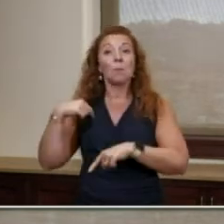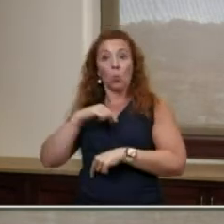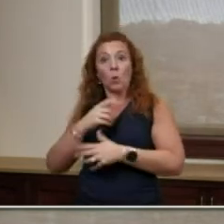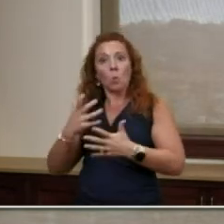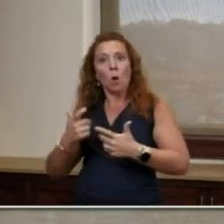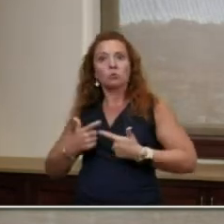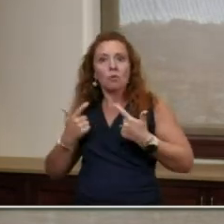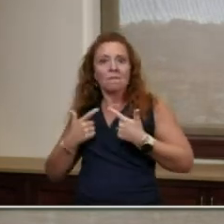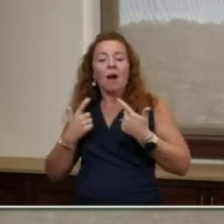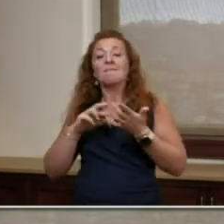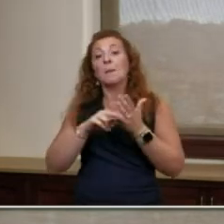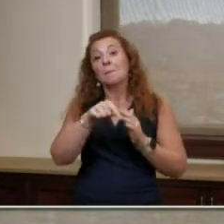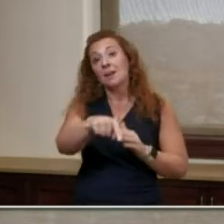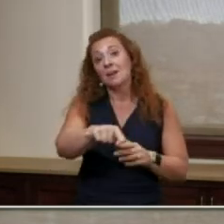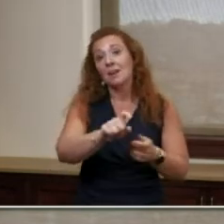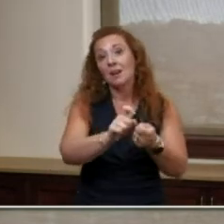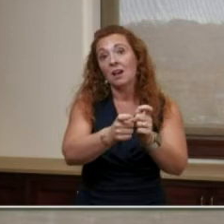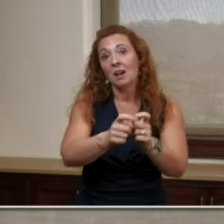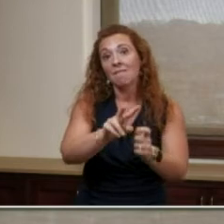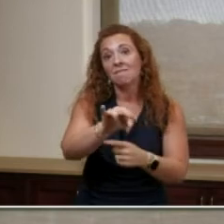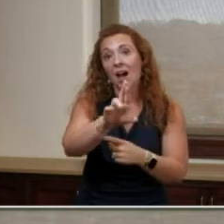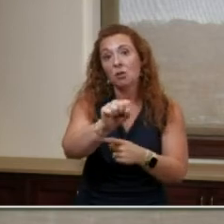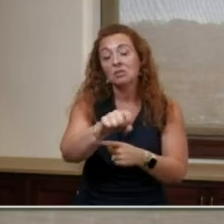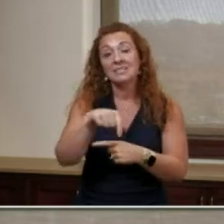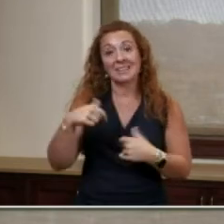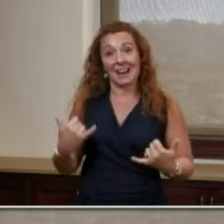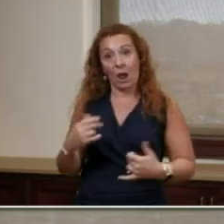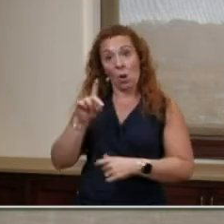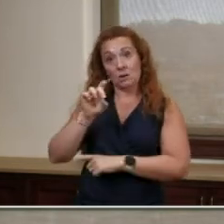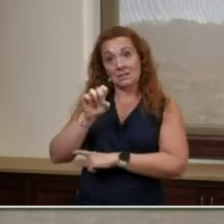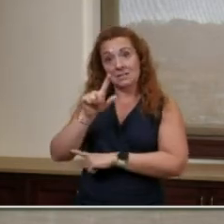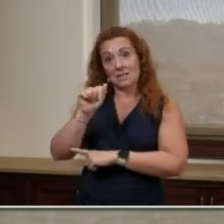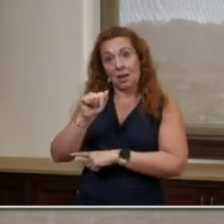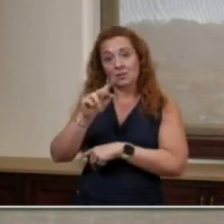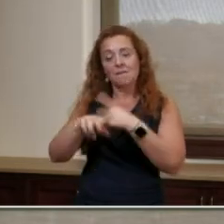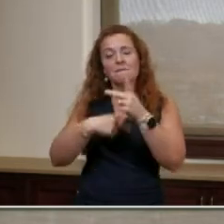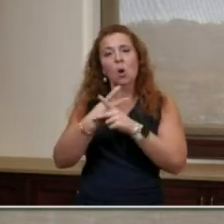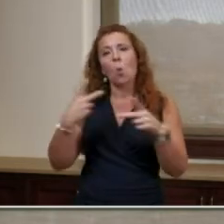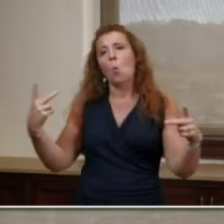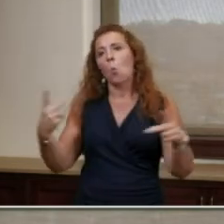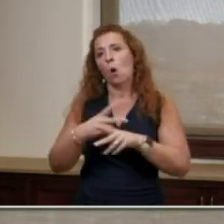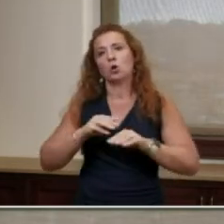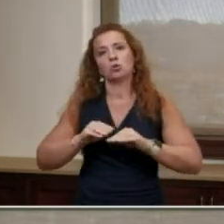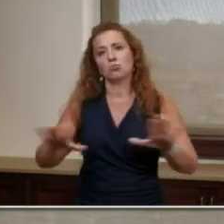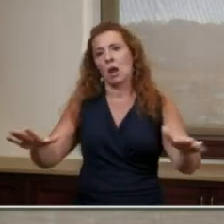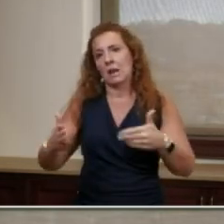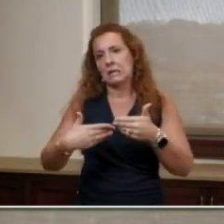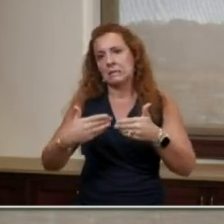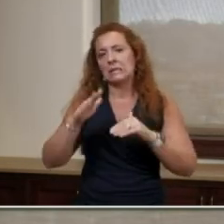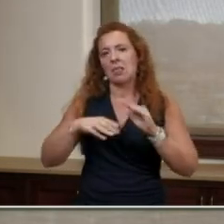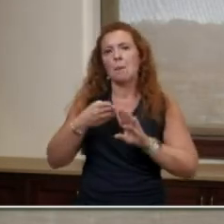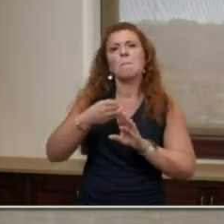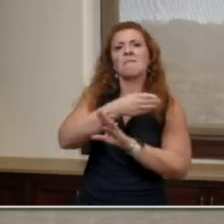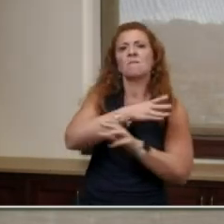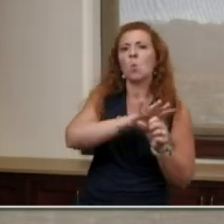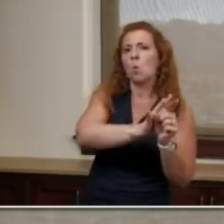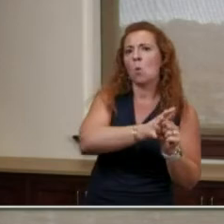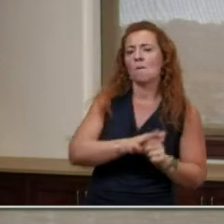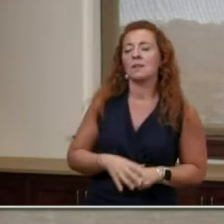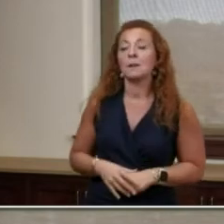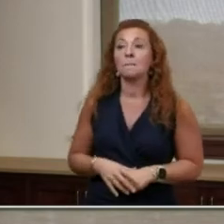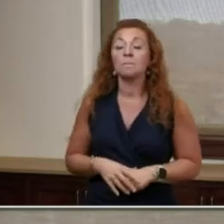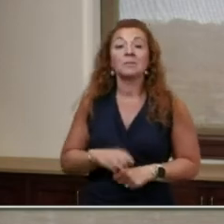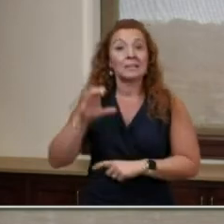so variants are born. This one, the Delta variant, is much more contagious than the previous versions of the virus.